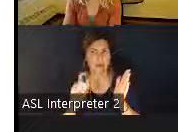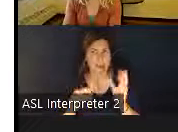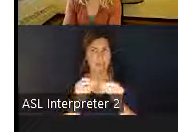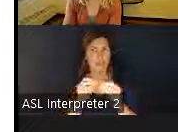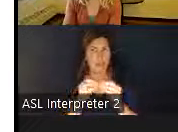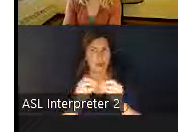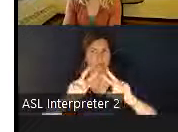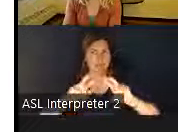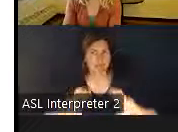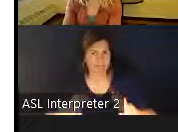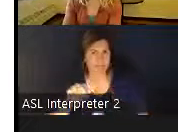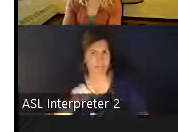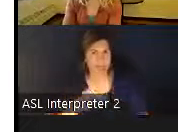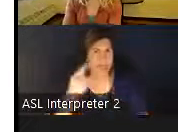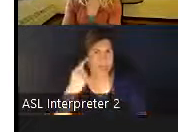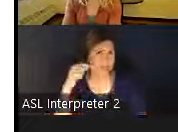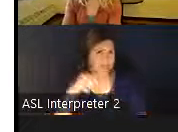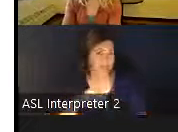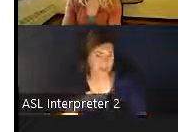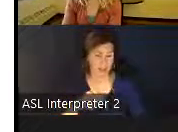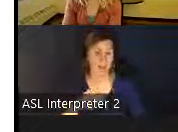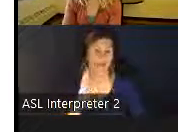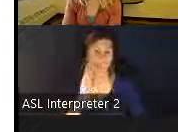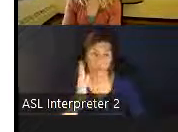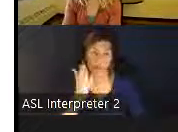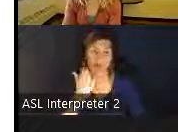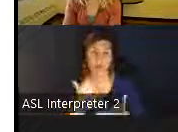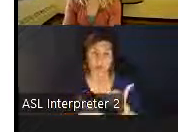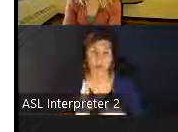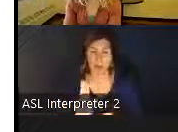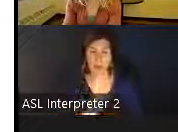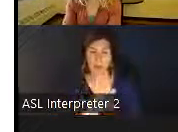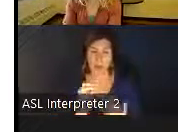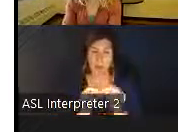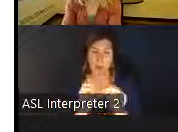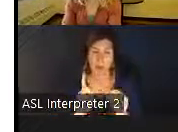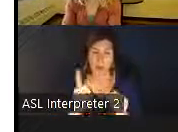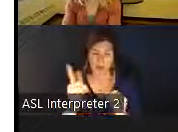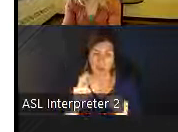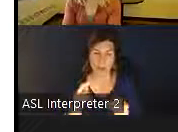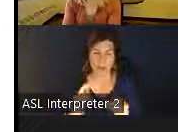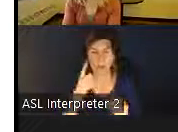something that is going to be emerging quickly. So for example, we have